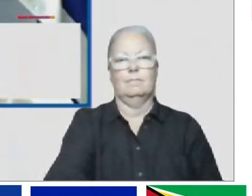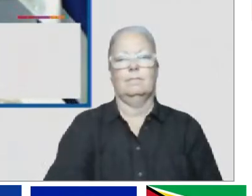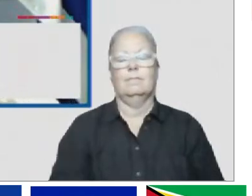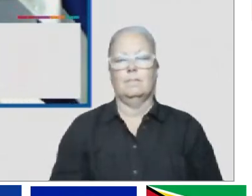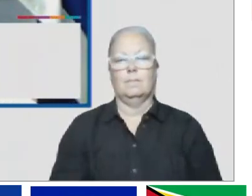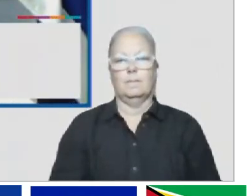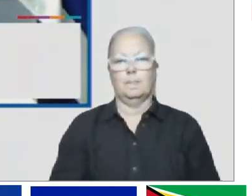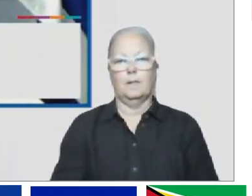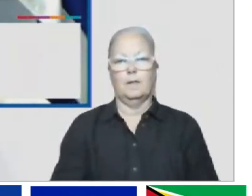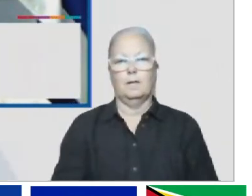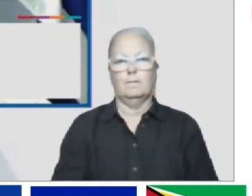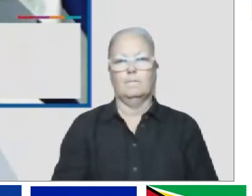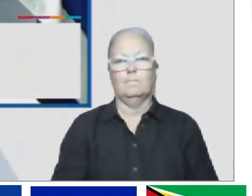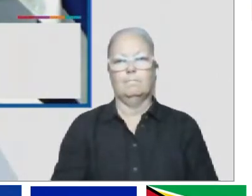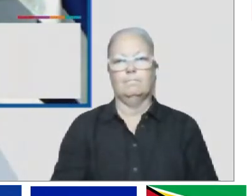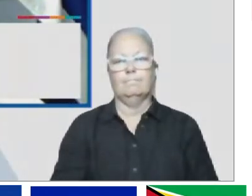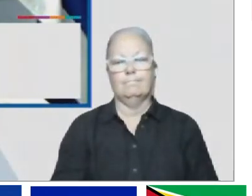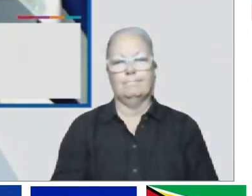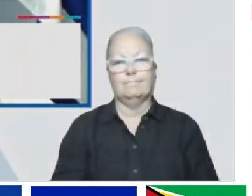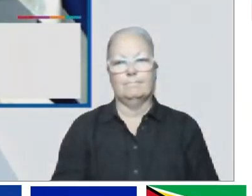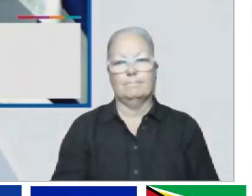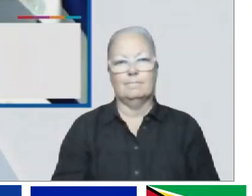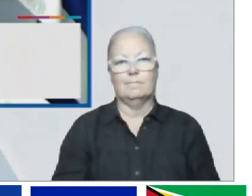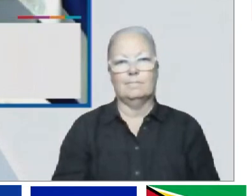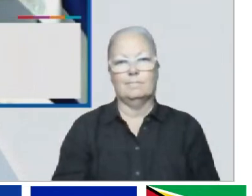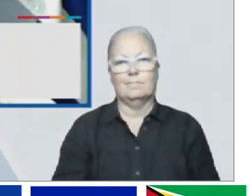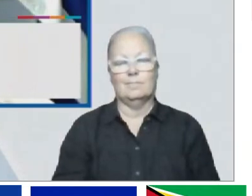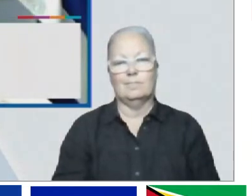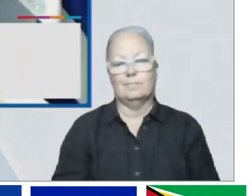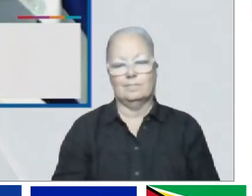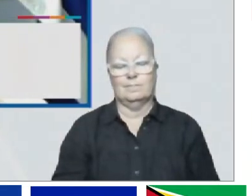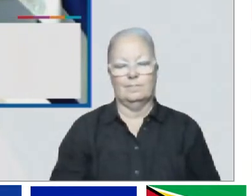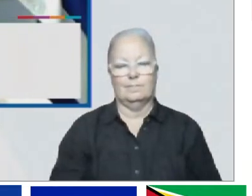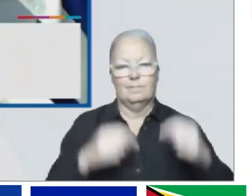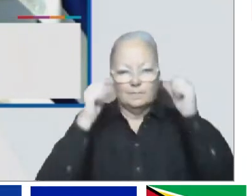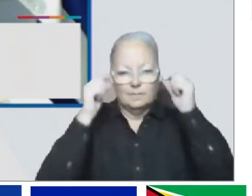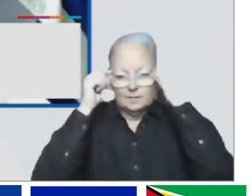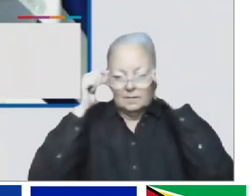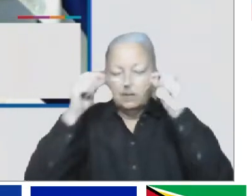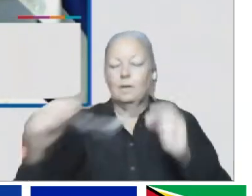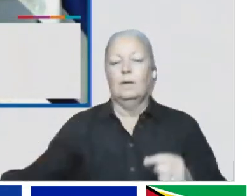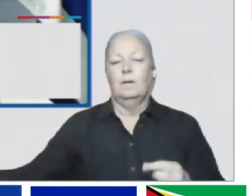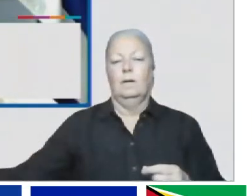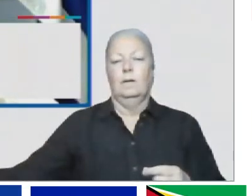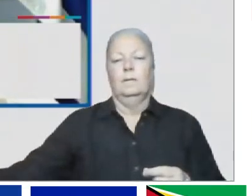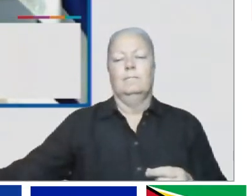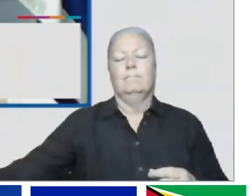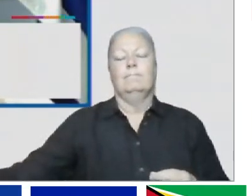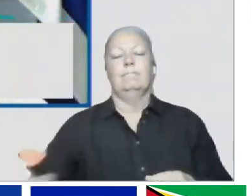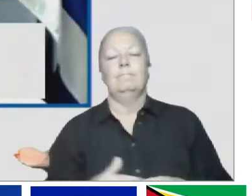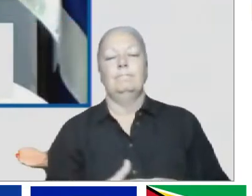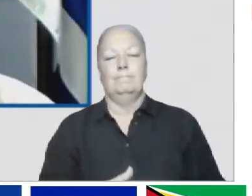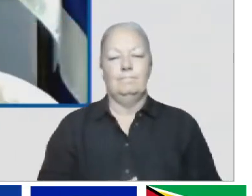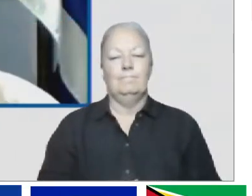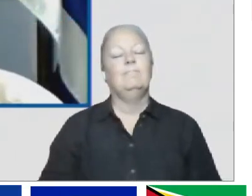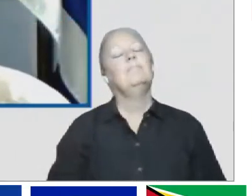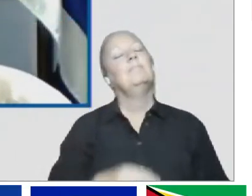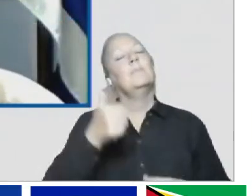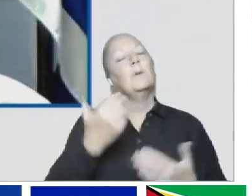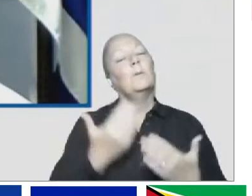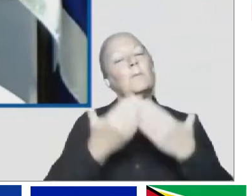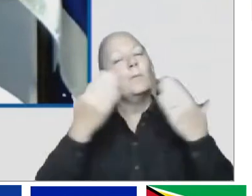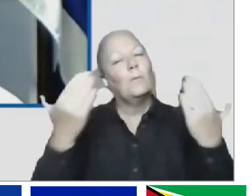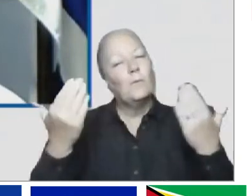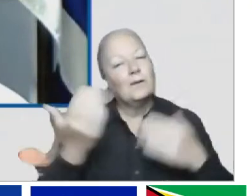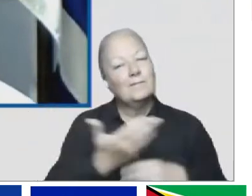Buenos días a todos los integrantes de esta mesa plenaria. Good morning, everyone. I would like to greet all